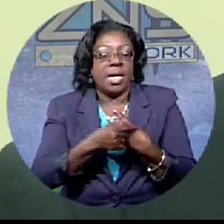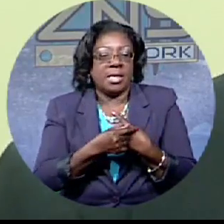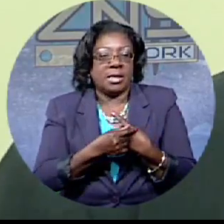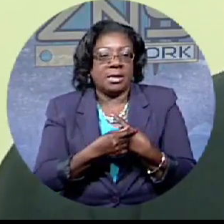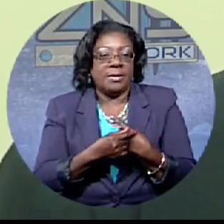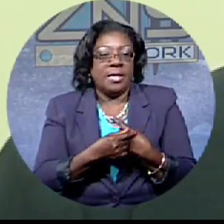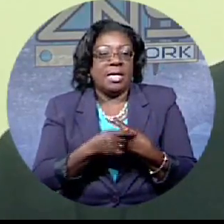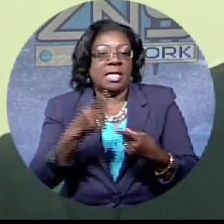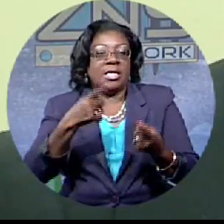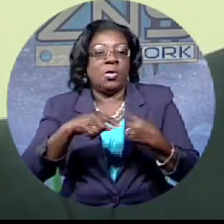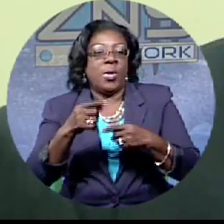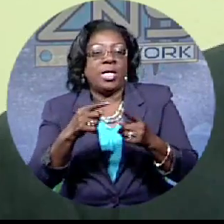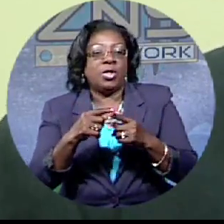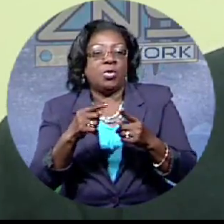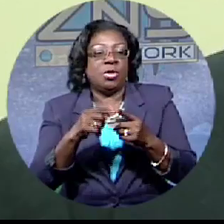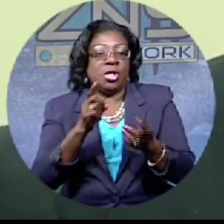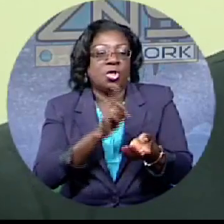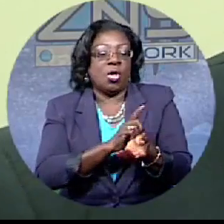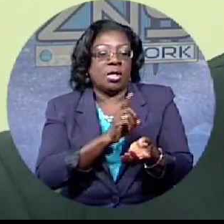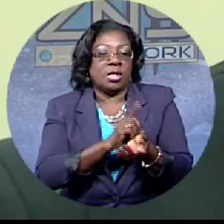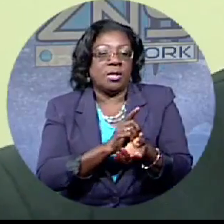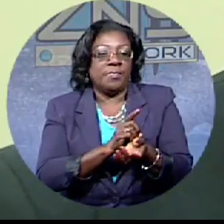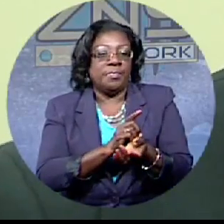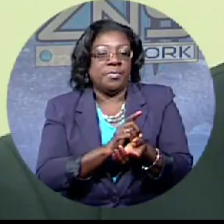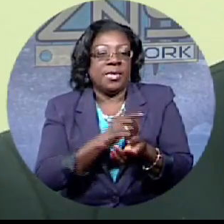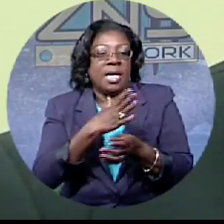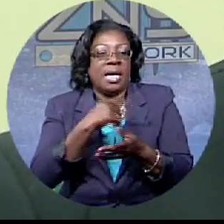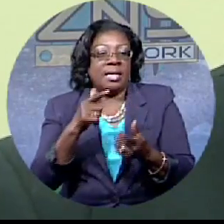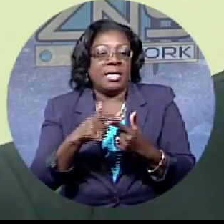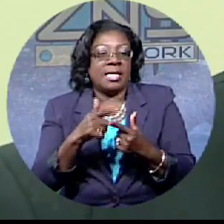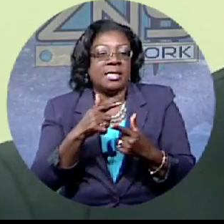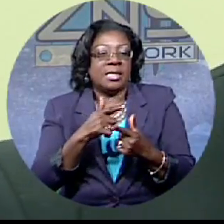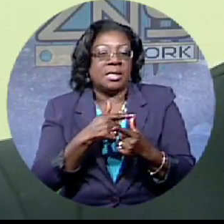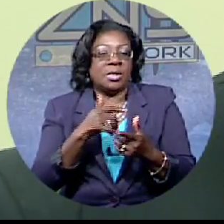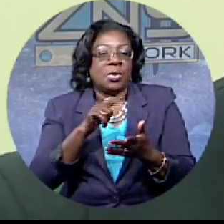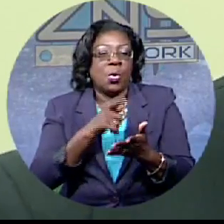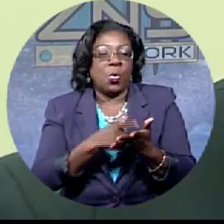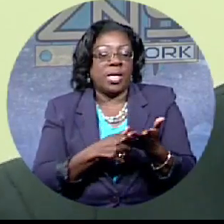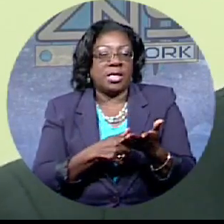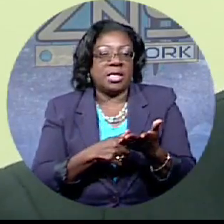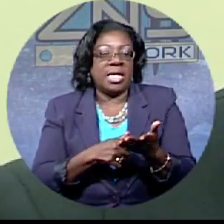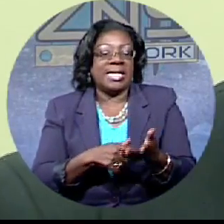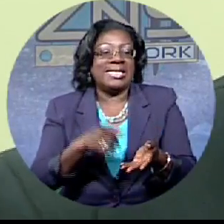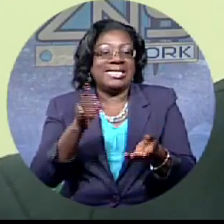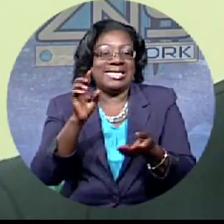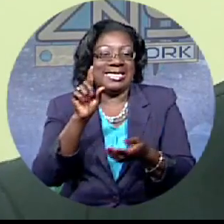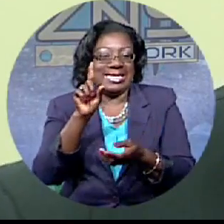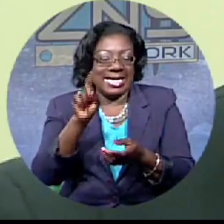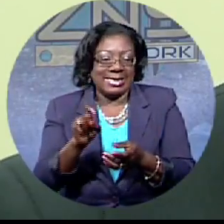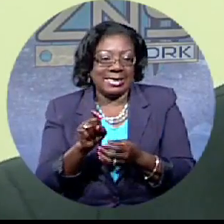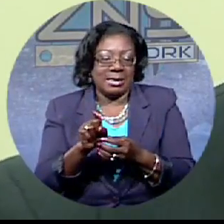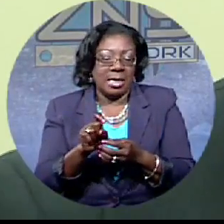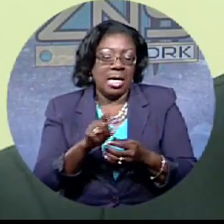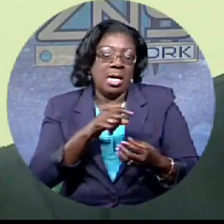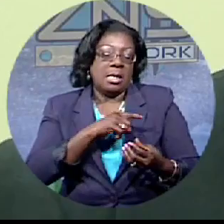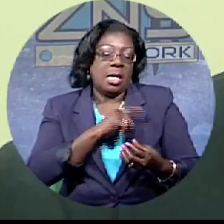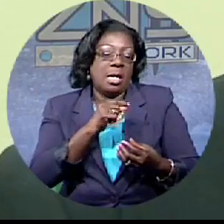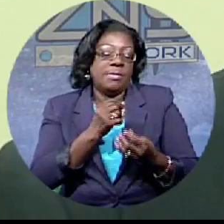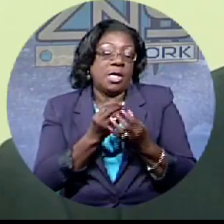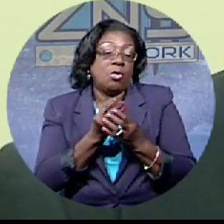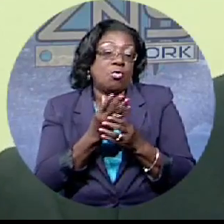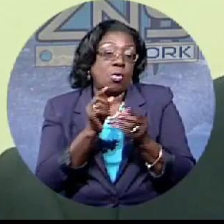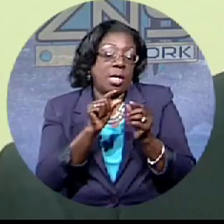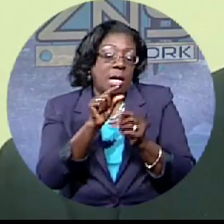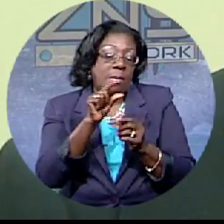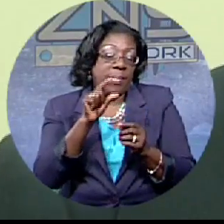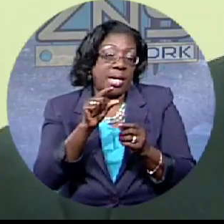regular physical exam that I have every August, and that's when I went in to have it tested. By then, the lump had gotten a bit bigger and a